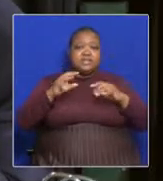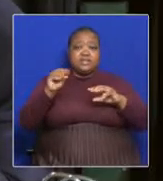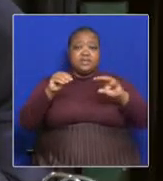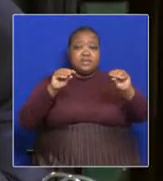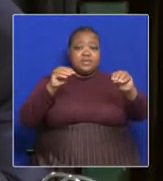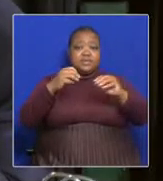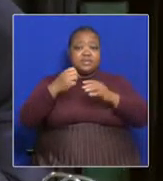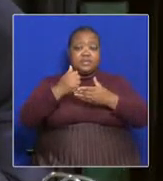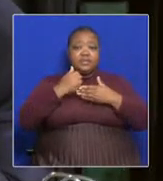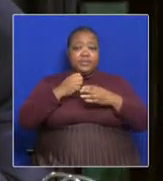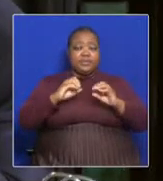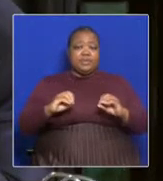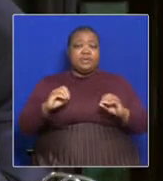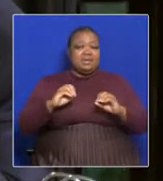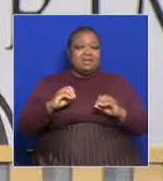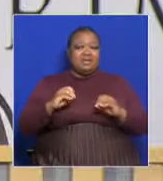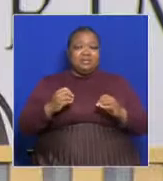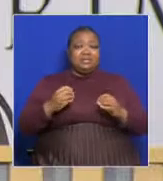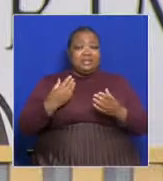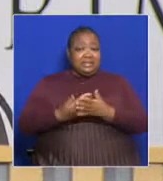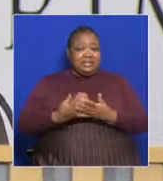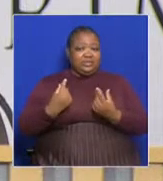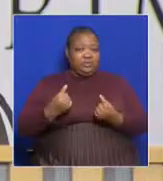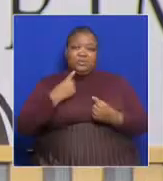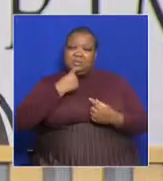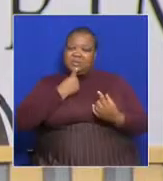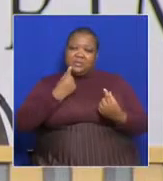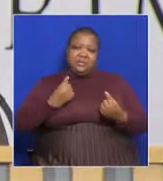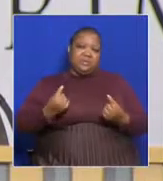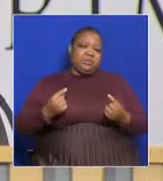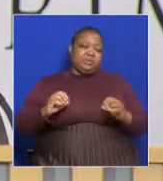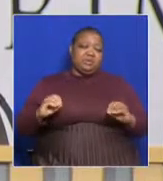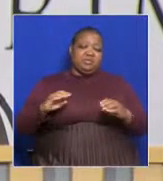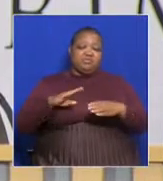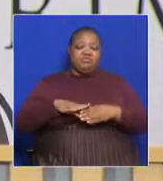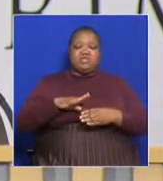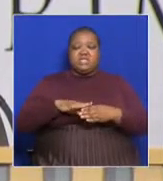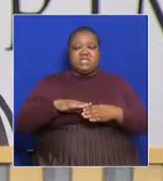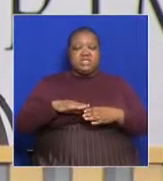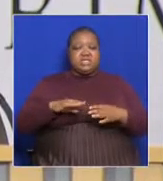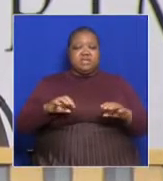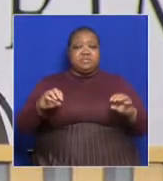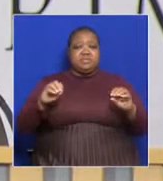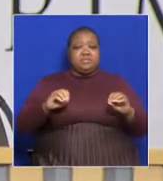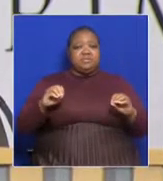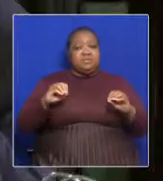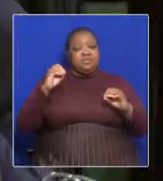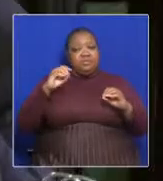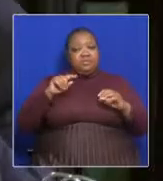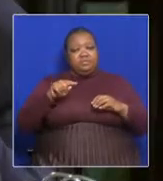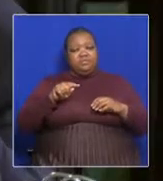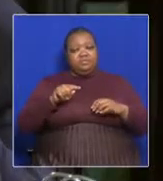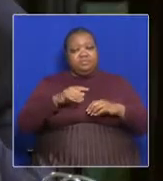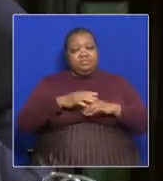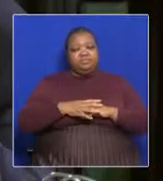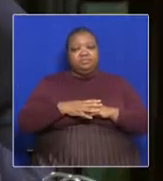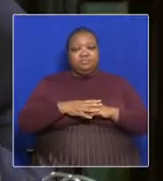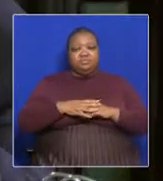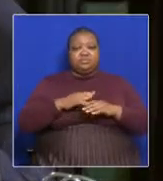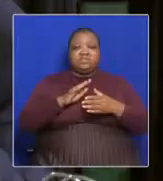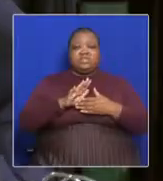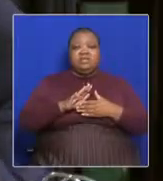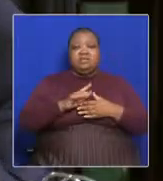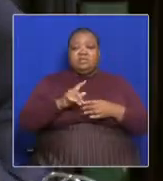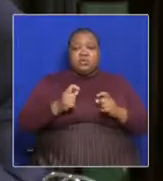to. Once again, Let's forget about this thing about it's not a 15-minute thing and so